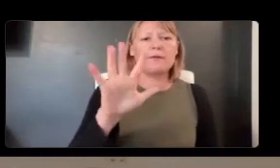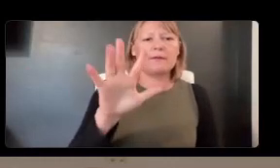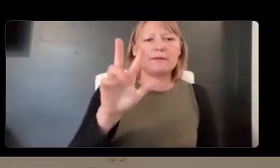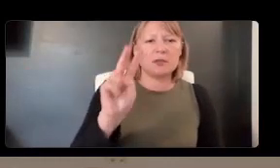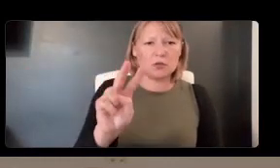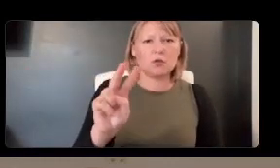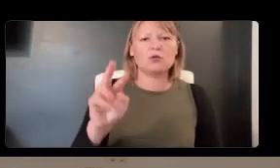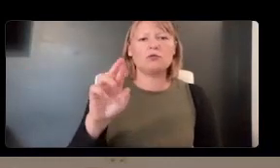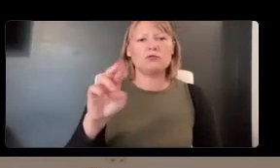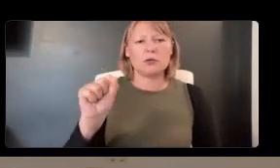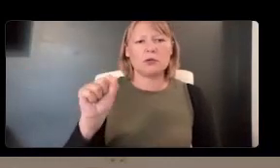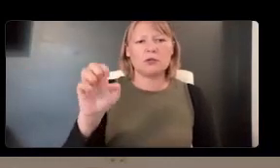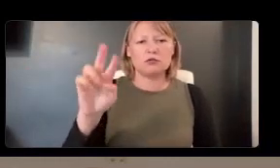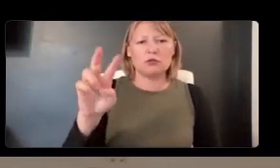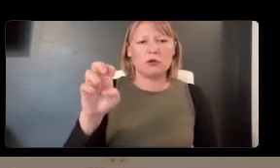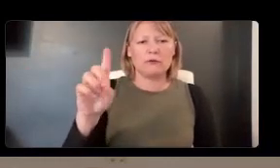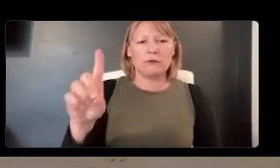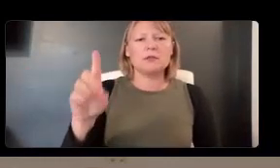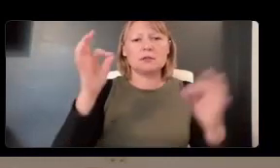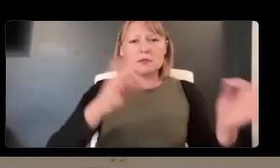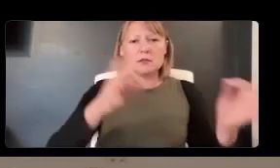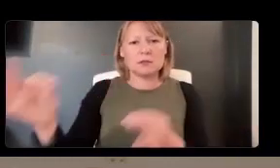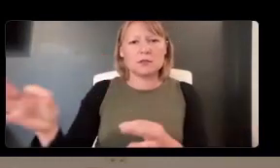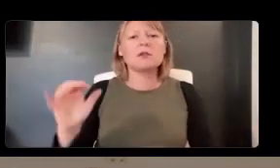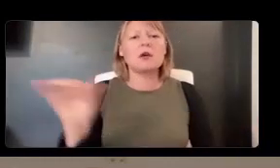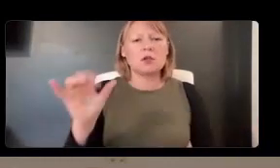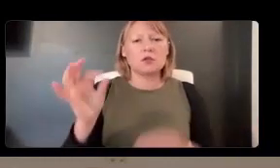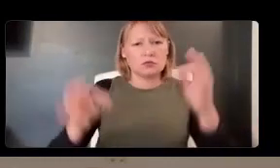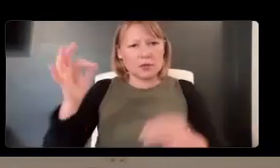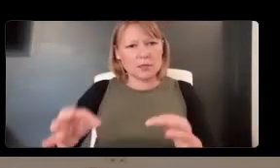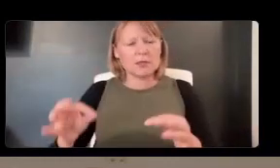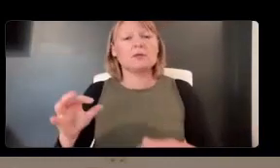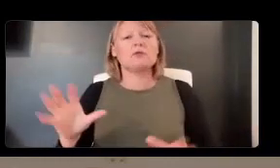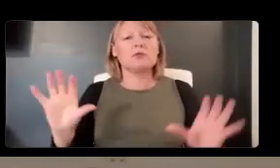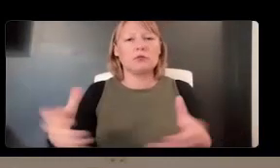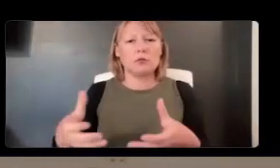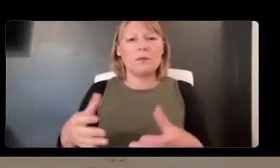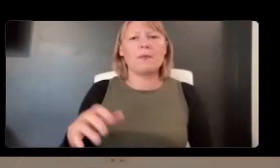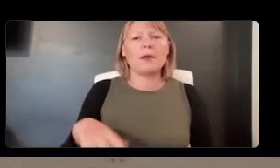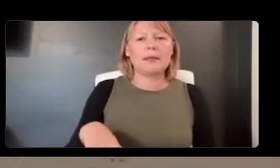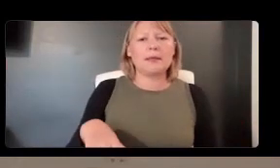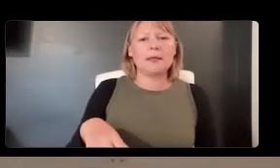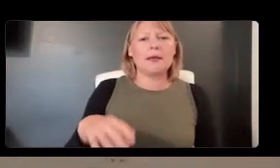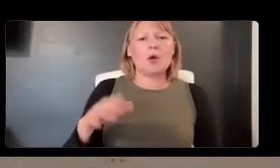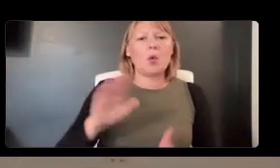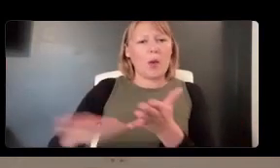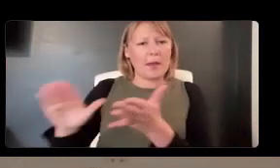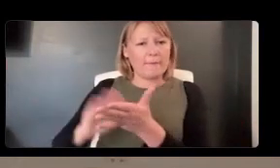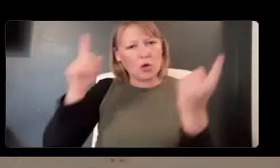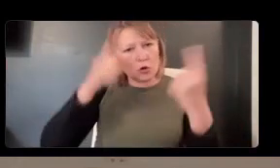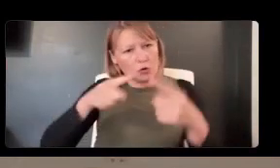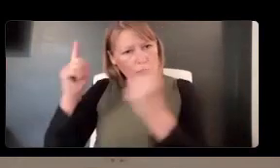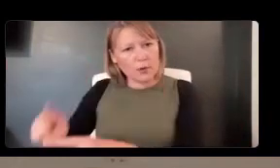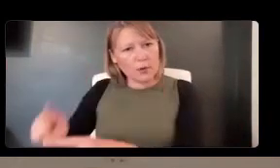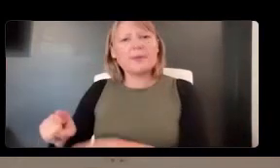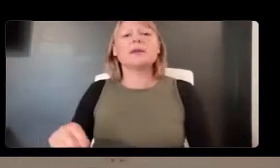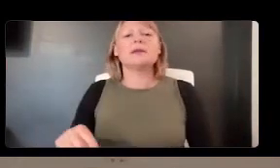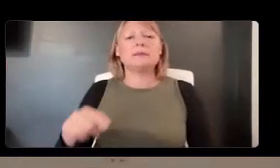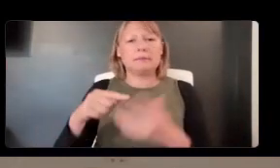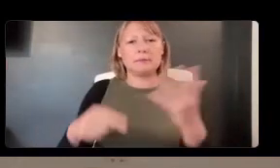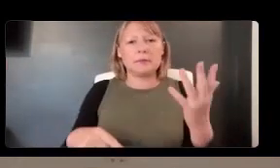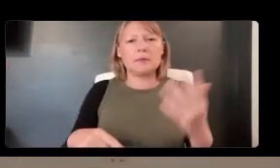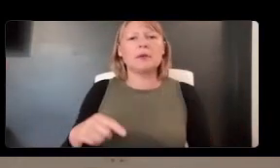reserve decisions. The Adjudication Division also finalized 1,977 waiver agreements. In the Administrative